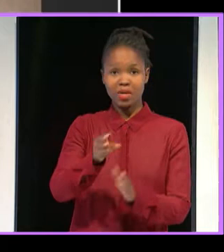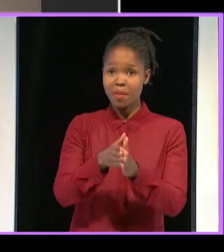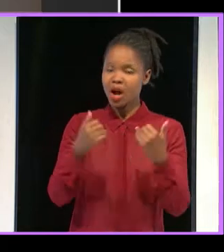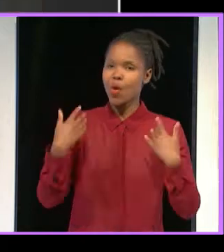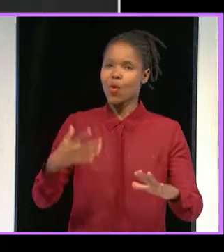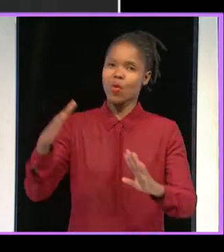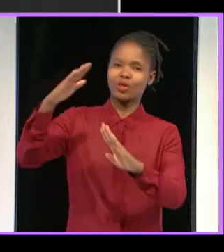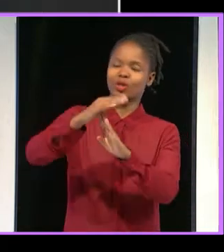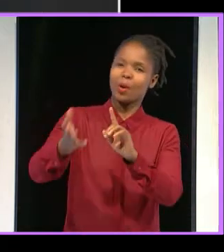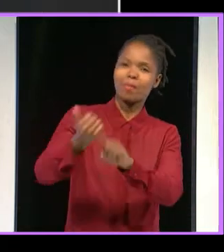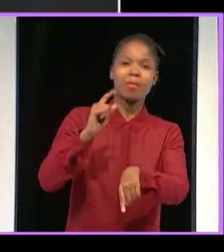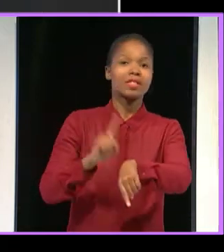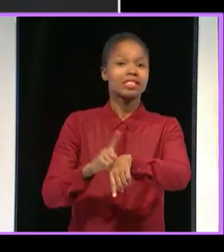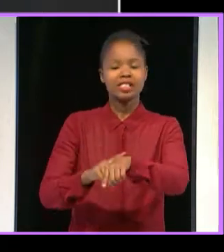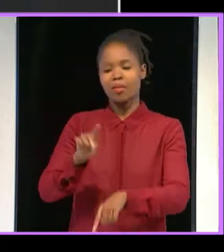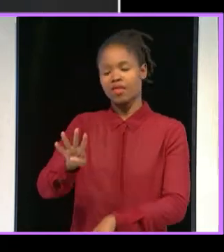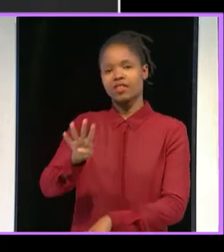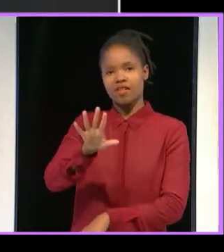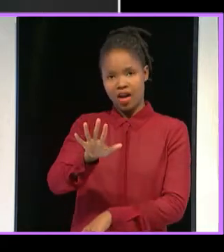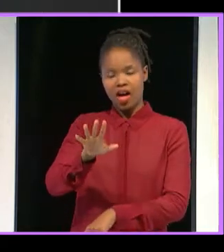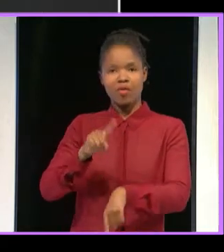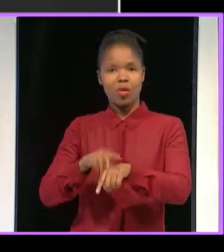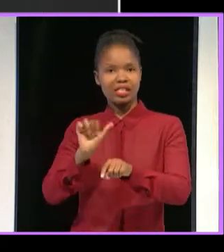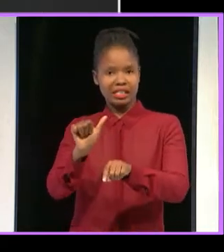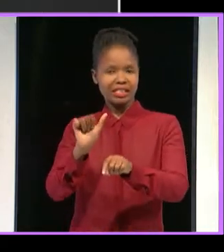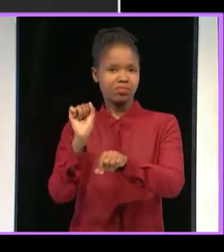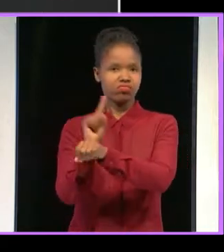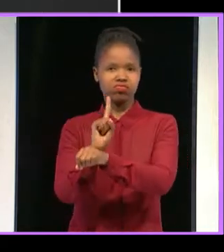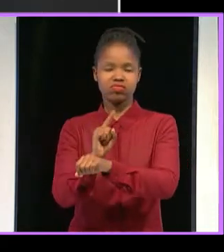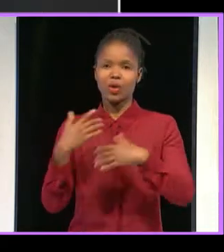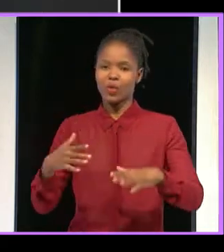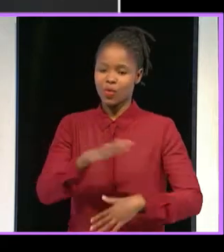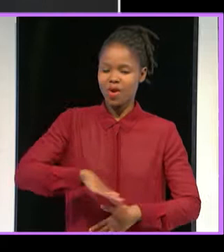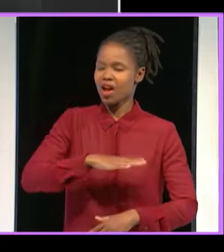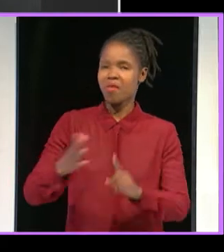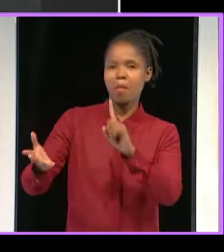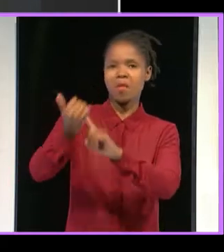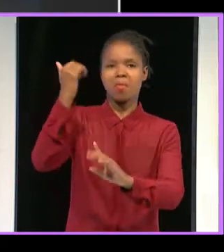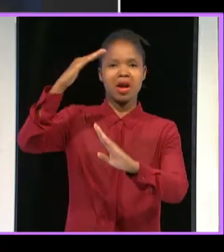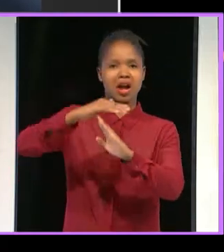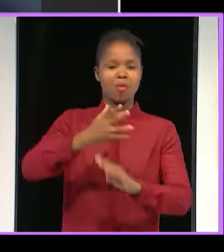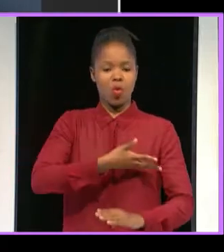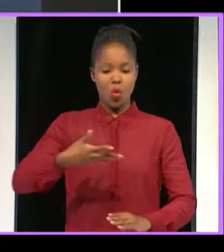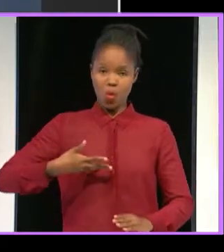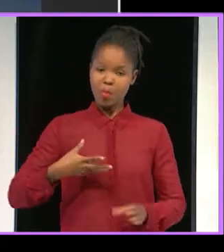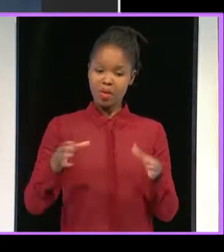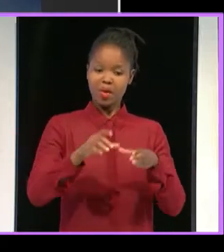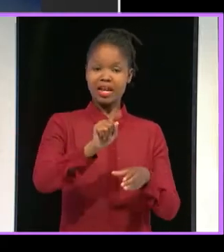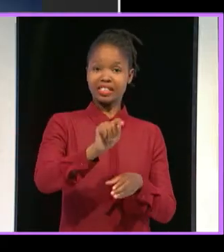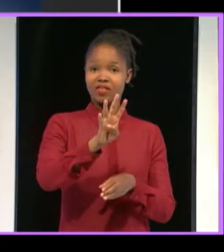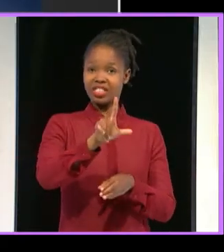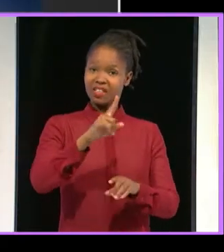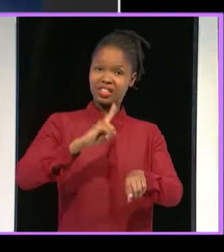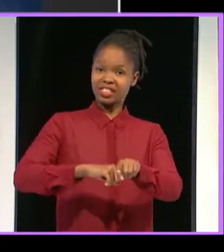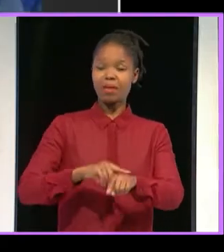Liebenberg, ran 55.6 seconds at the Flanders Cup meet in Hazingen to break the women's T47 record